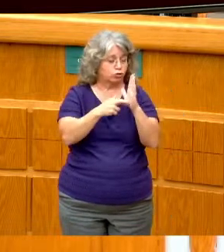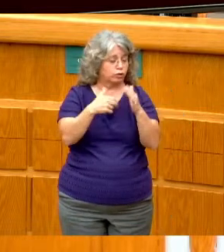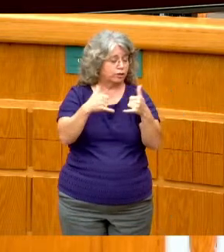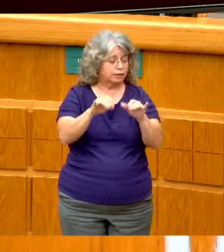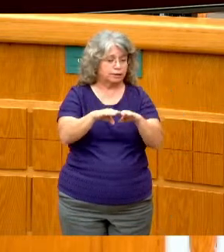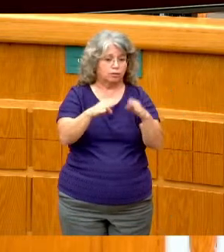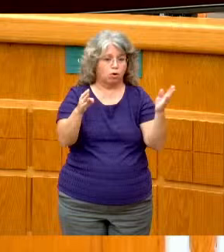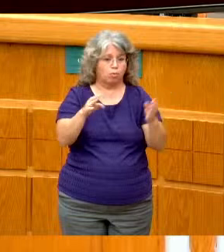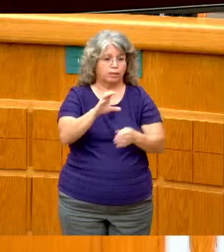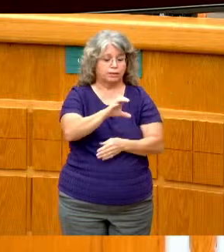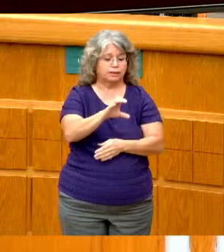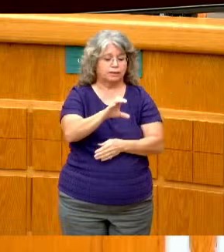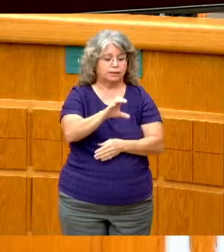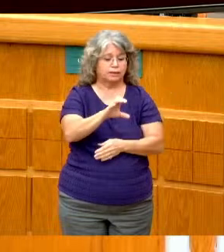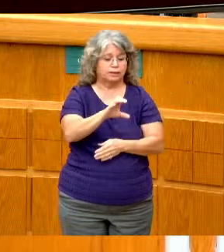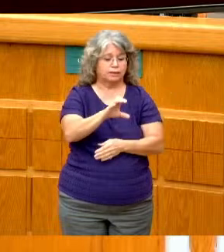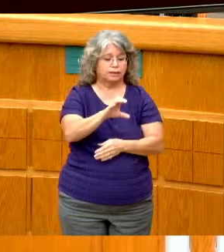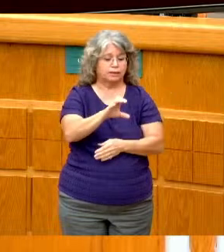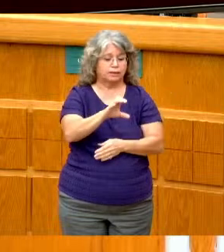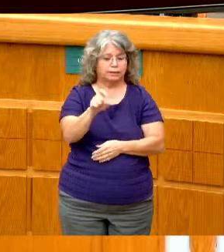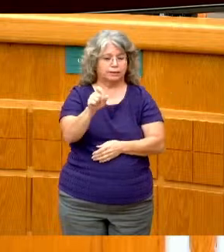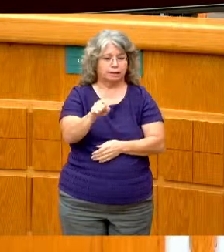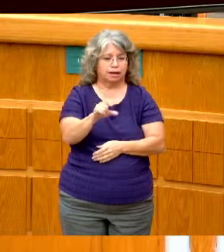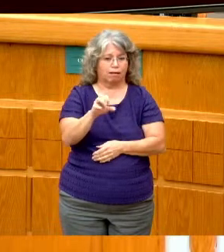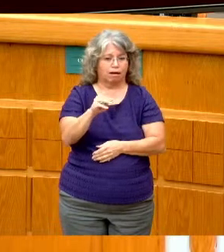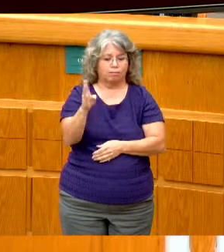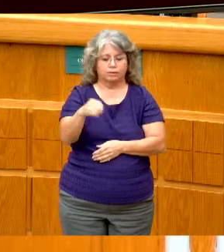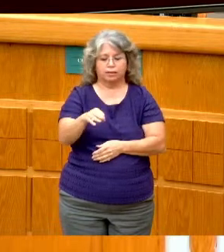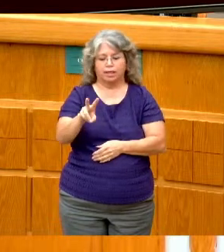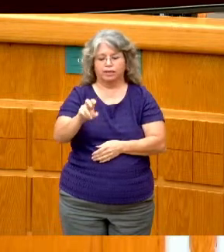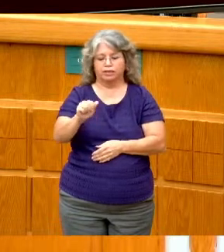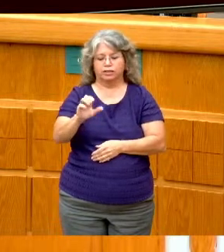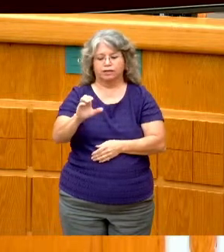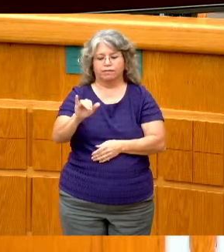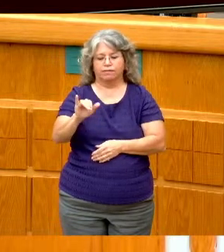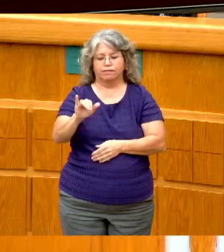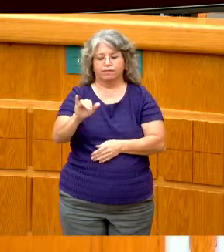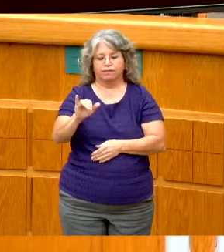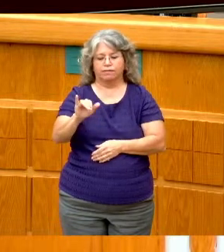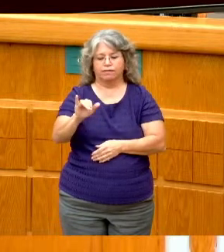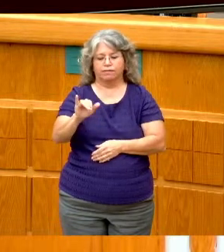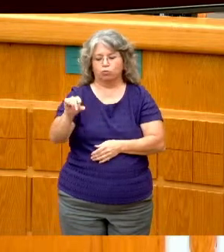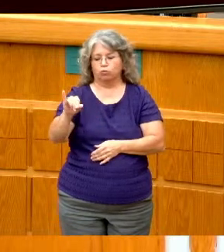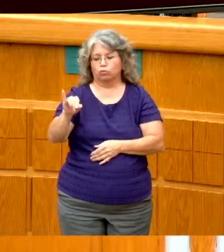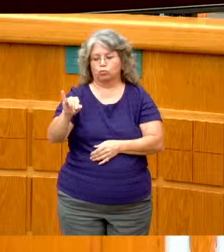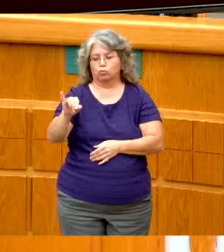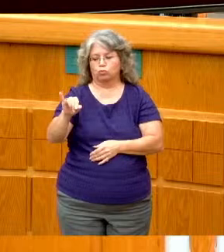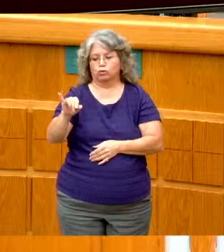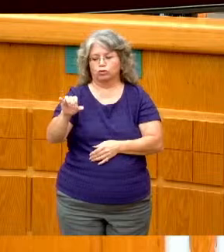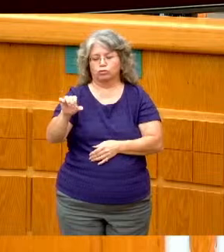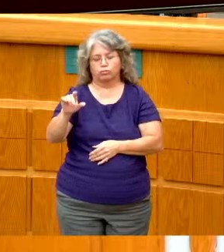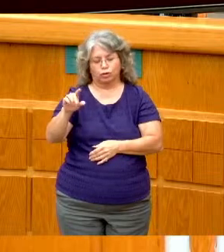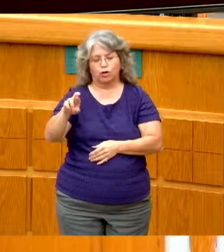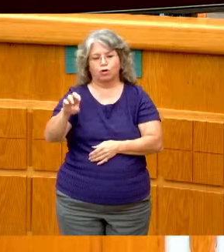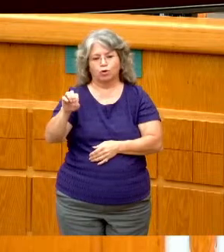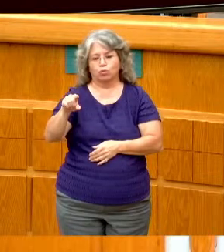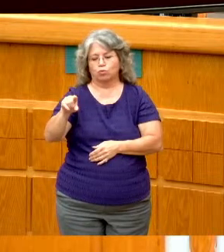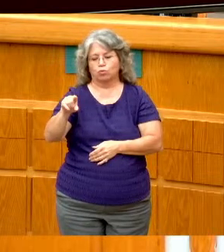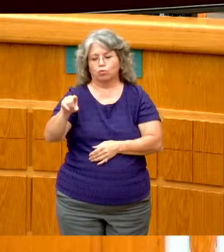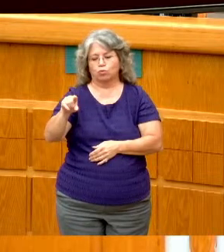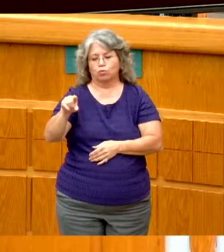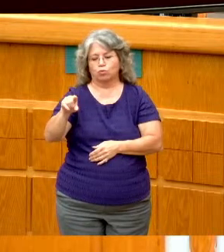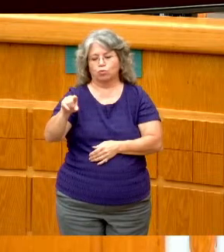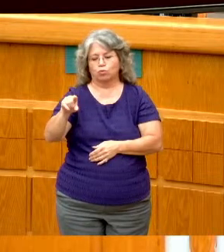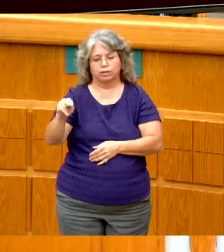cctexas.com/vaccine registration and encourage you to go online and bring your QR code when you come to visit us at the mall. It makes